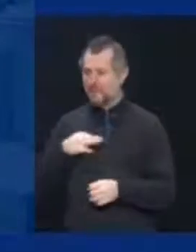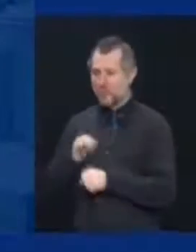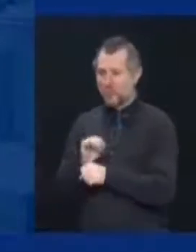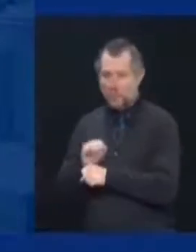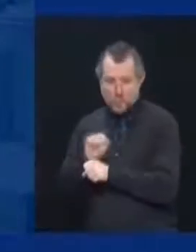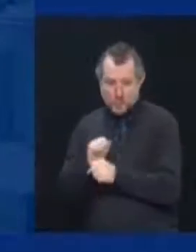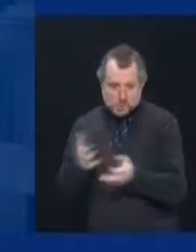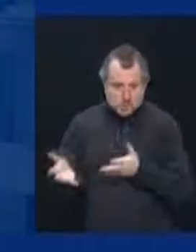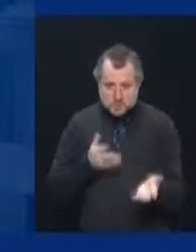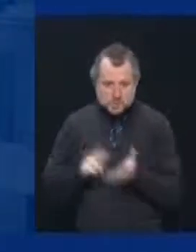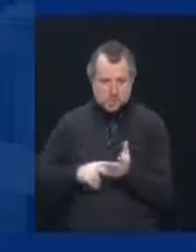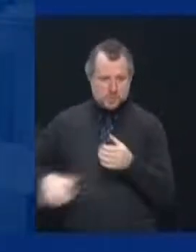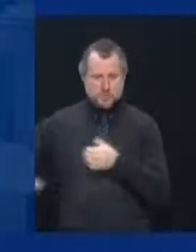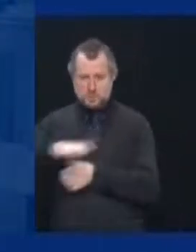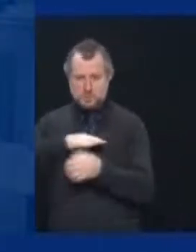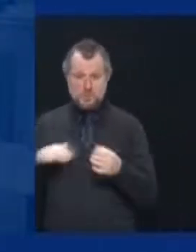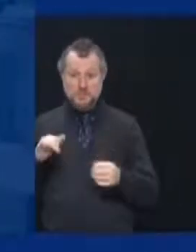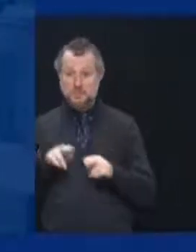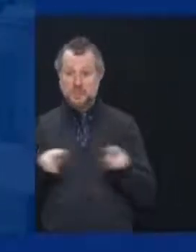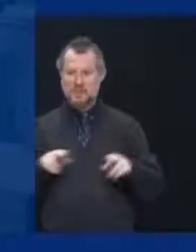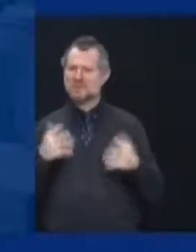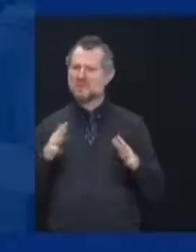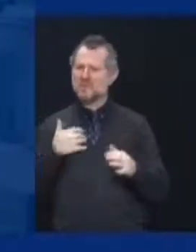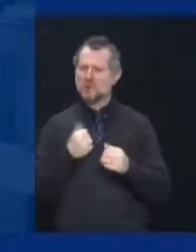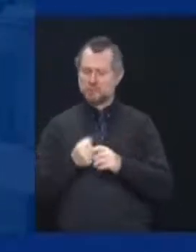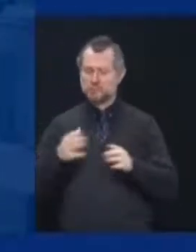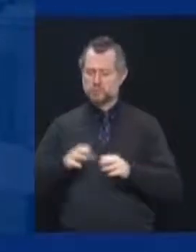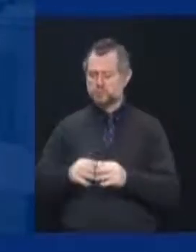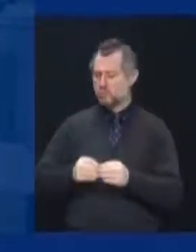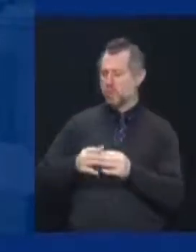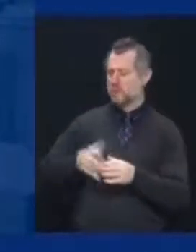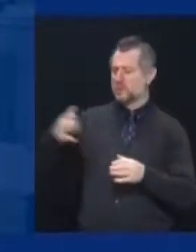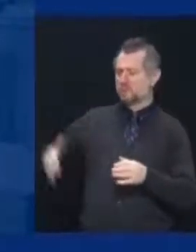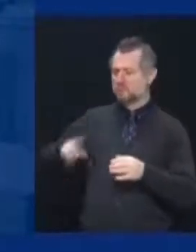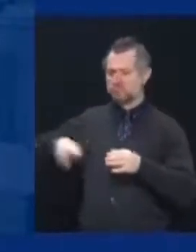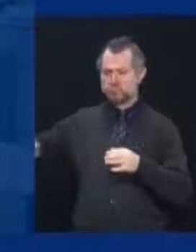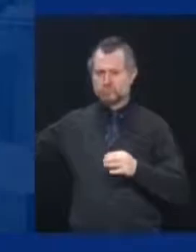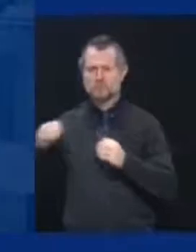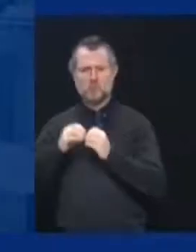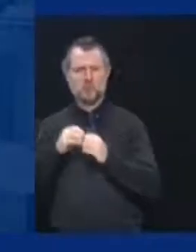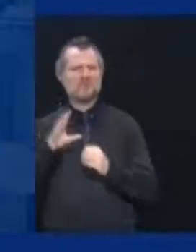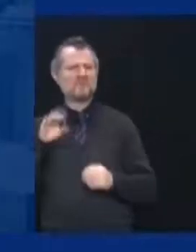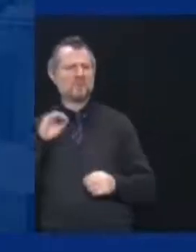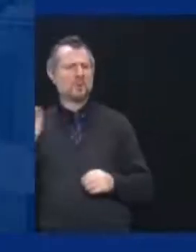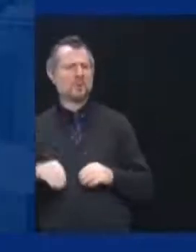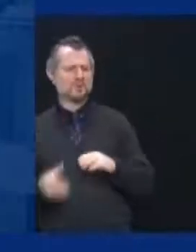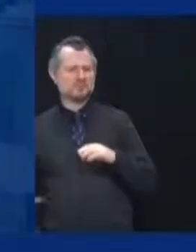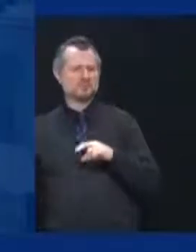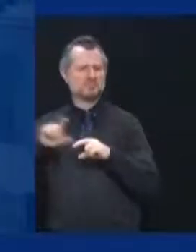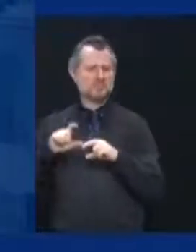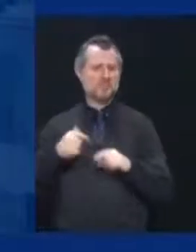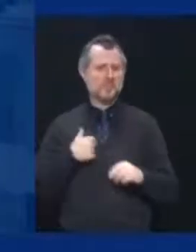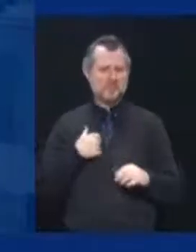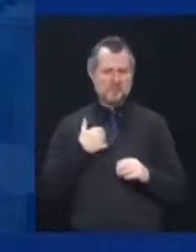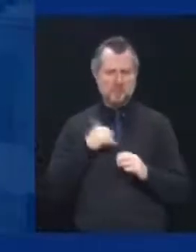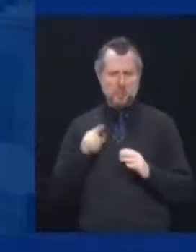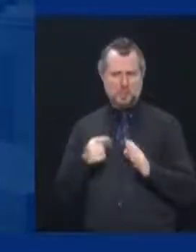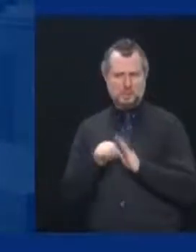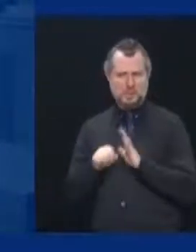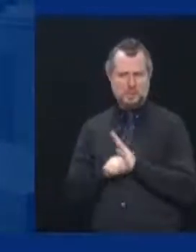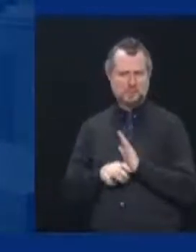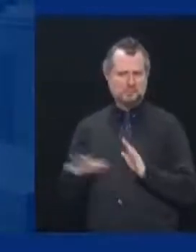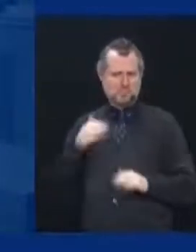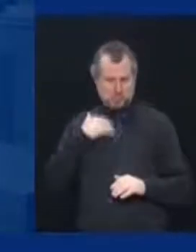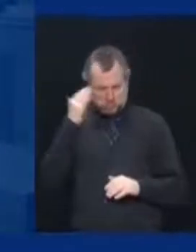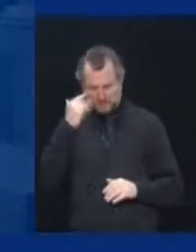We increased the number of beds by 50% in this state. We're the only state to have done it. That's why we're still operating and we're not